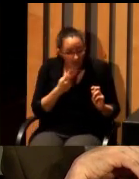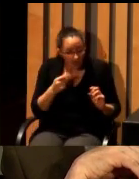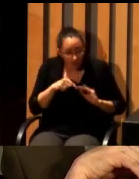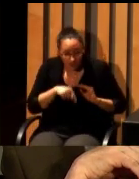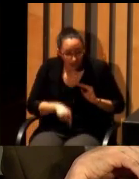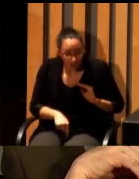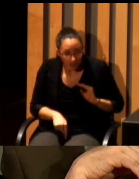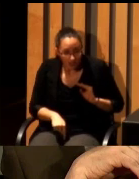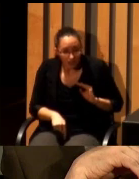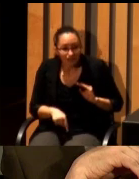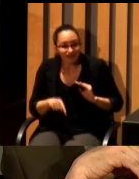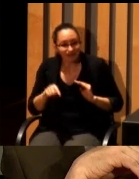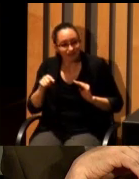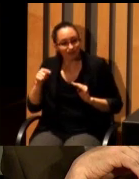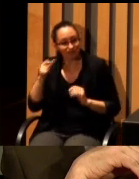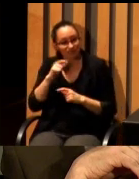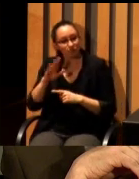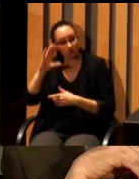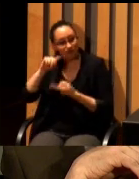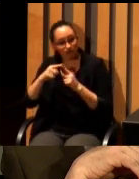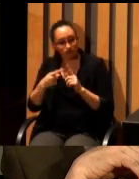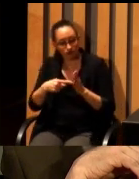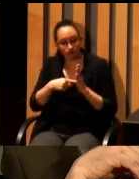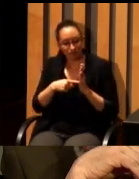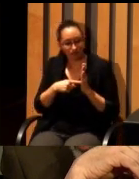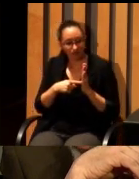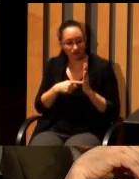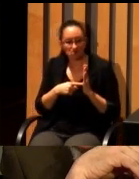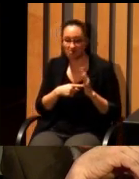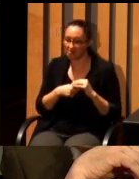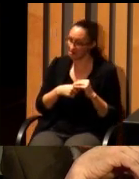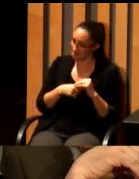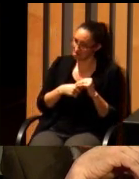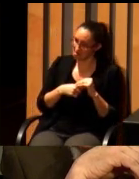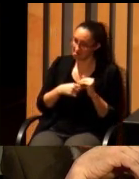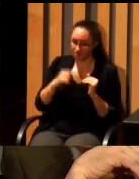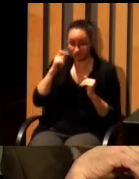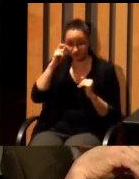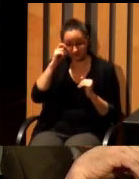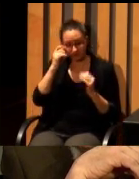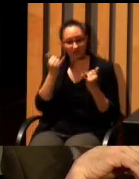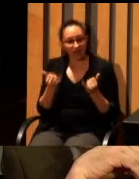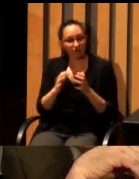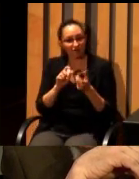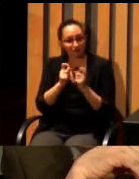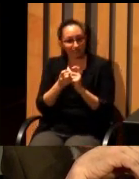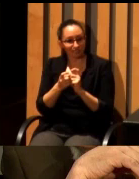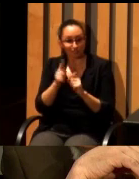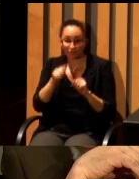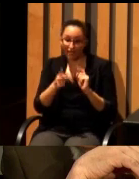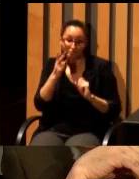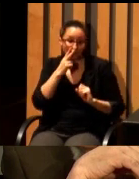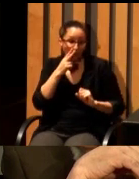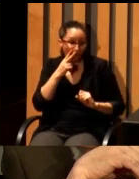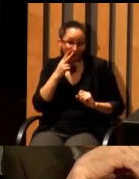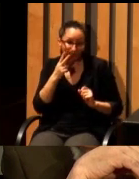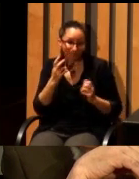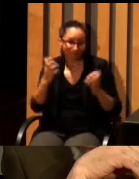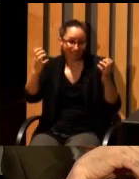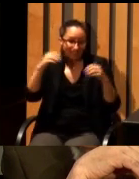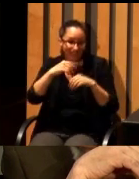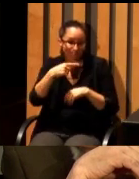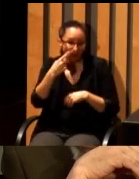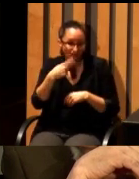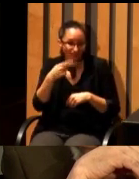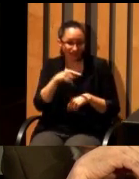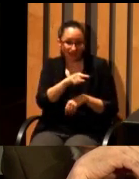levels. A lot has changed since then. There's no smoking in public arenas anymore, and the Brown Indian